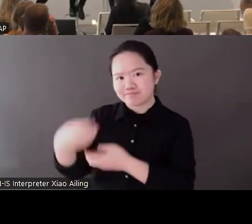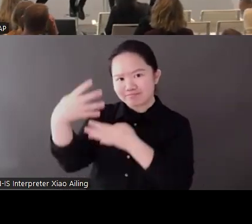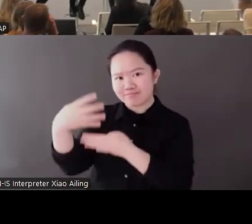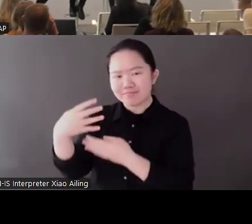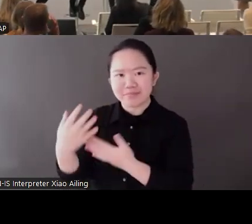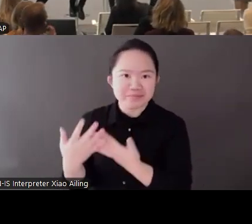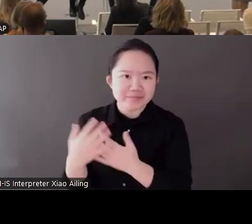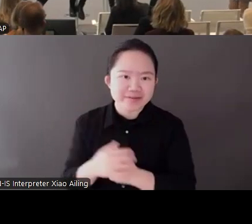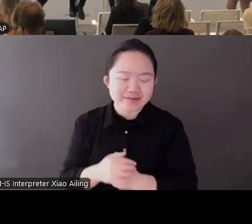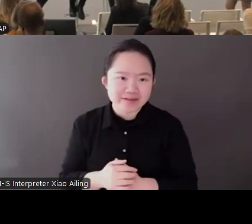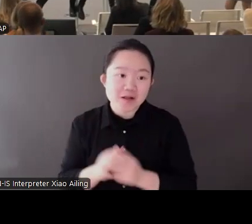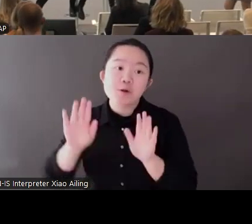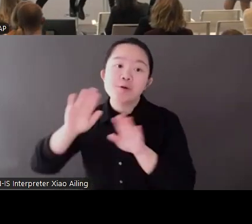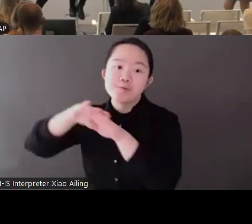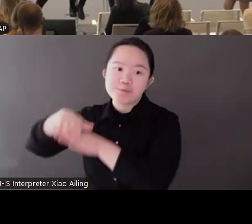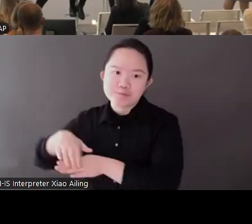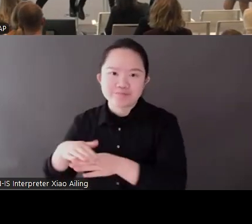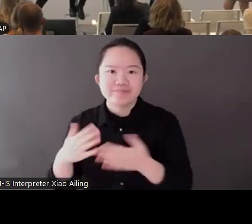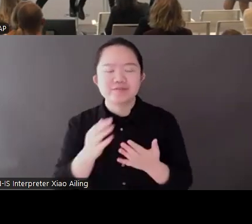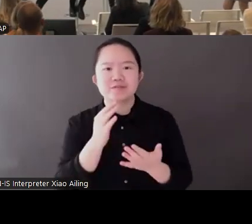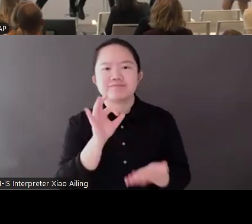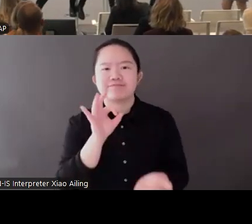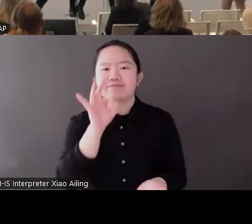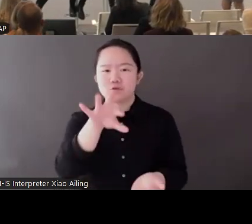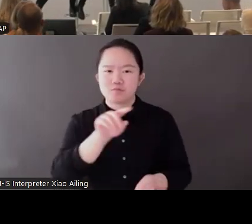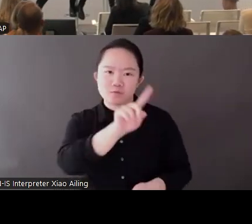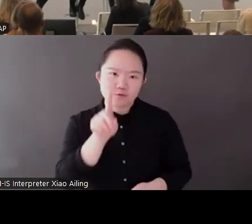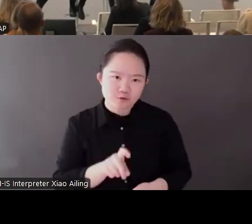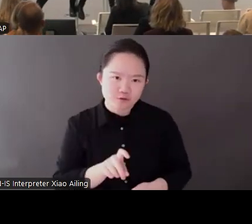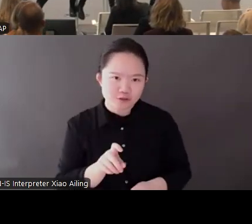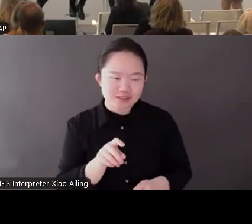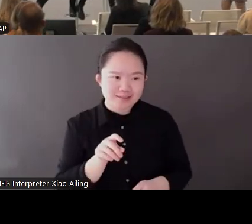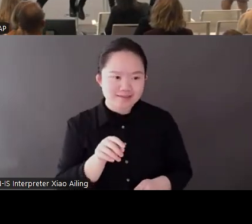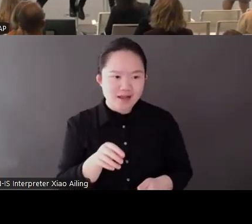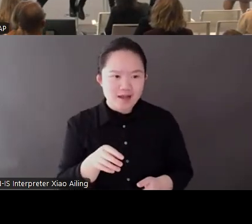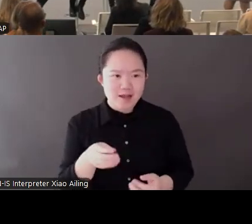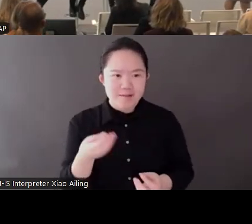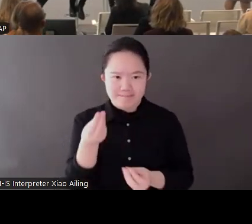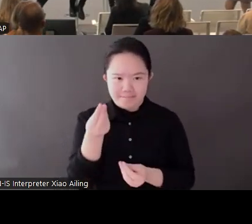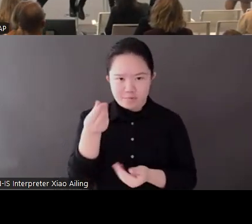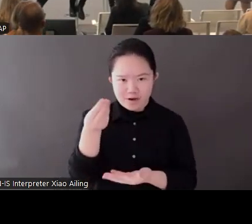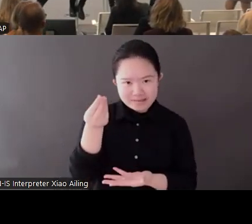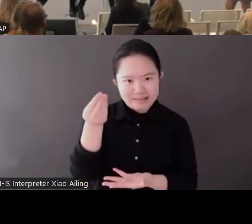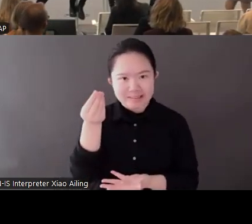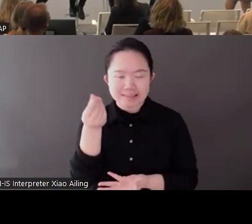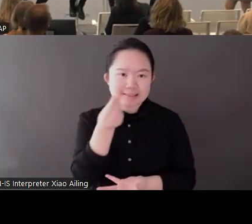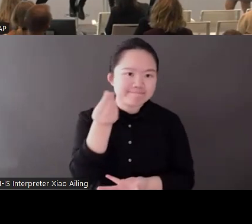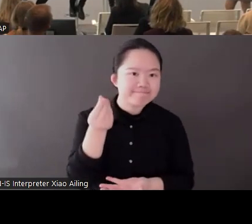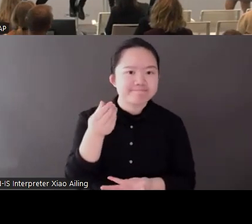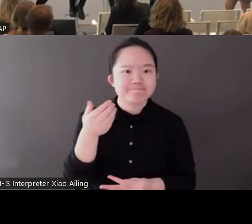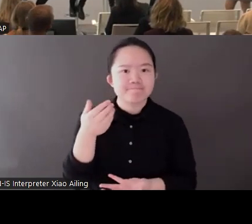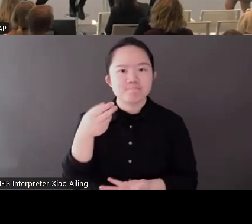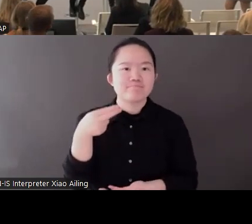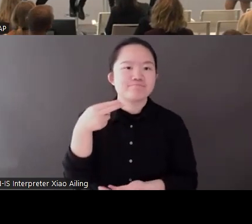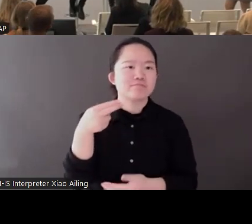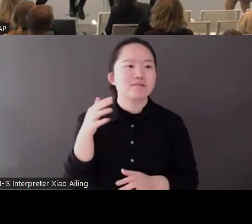the pricing? So how did you? Yeah, how did you? This is a long one. How